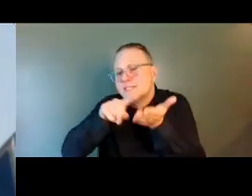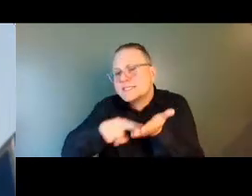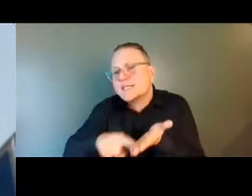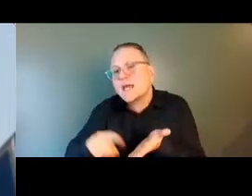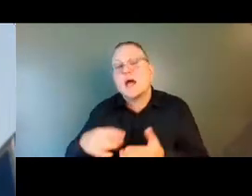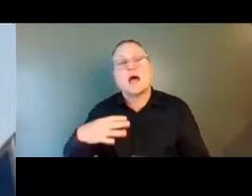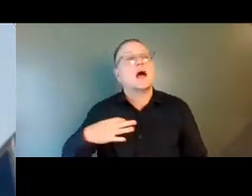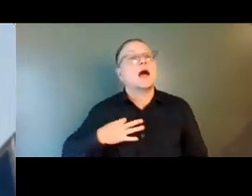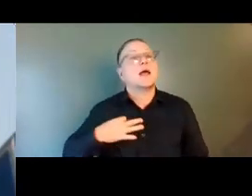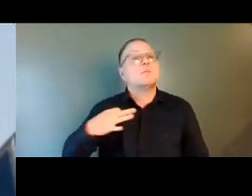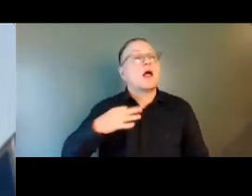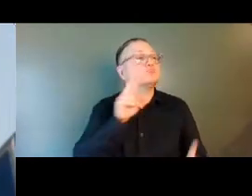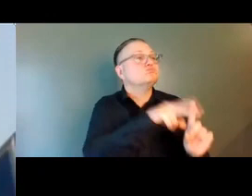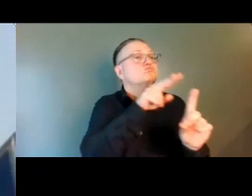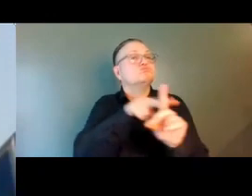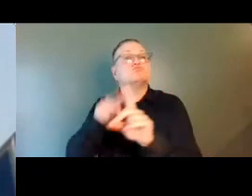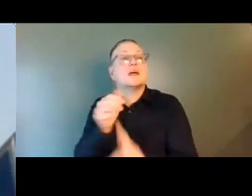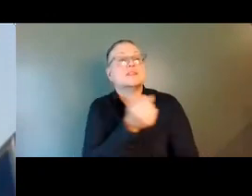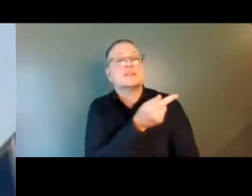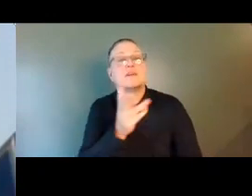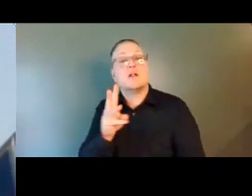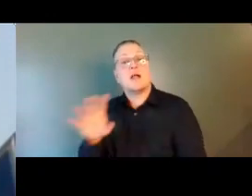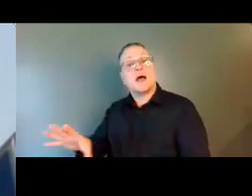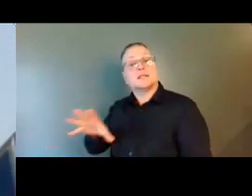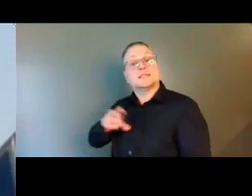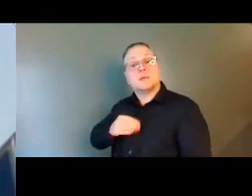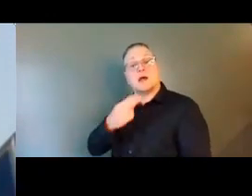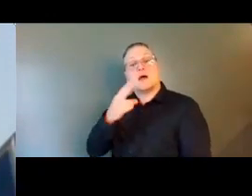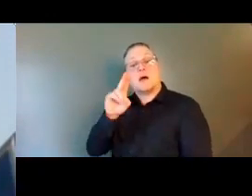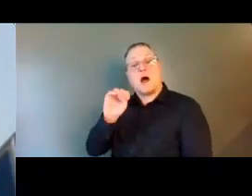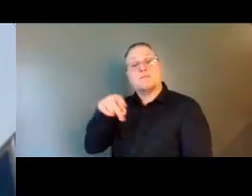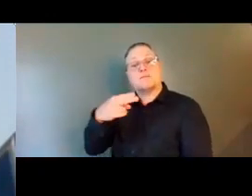applied to several and was accepted to the Humphrey School of Public Policy.